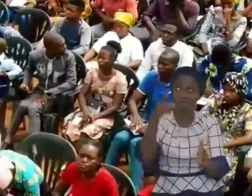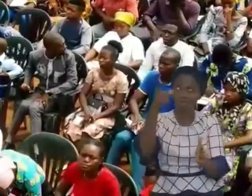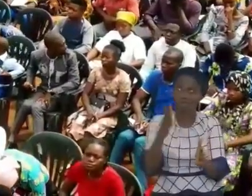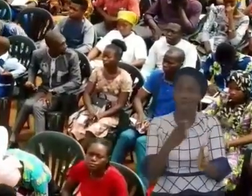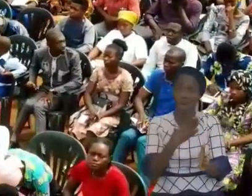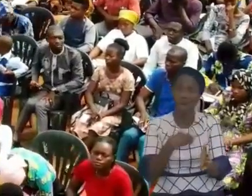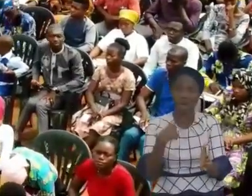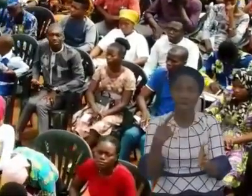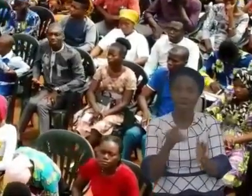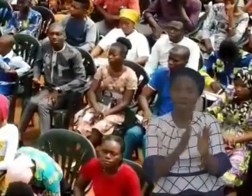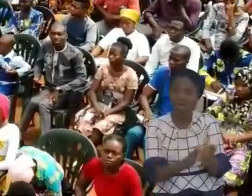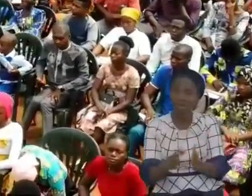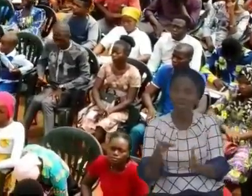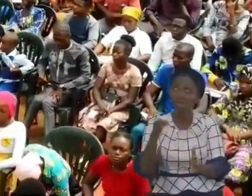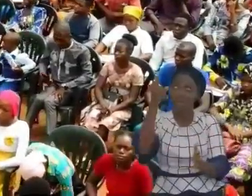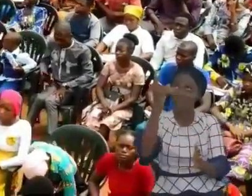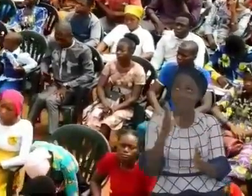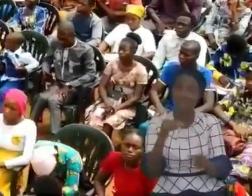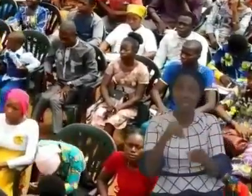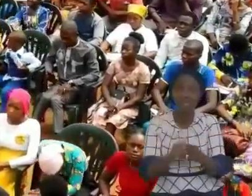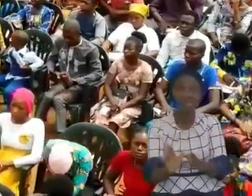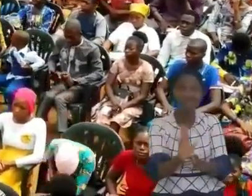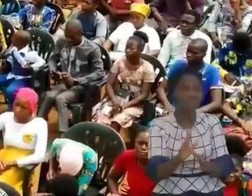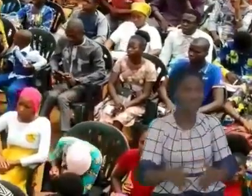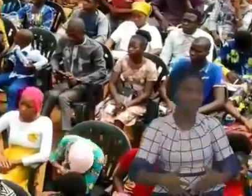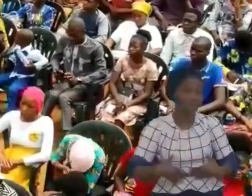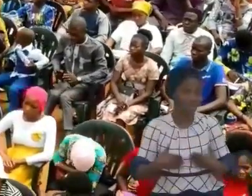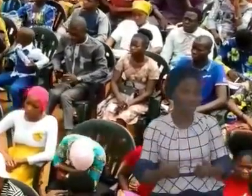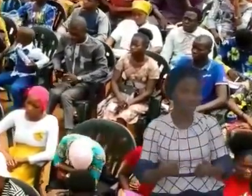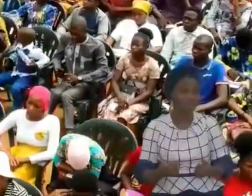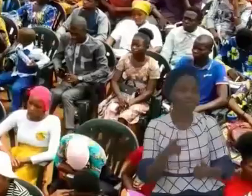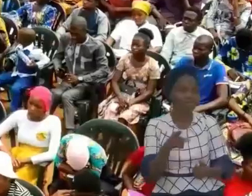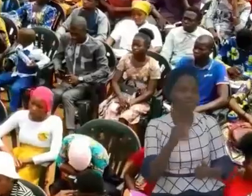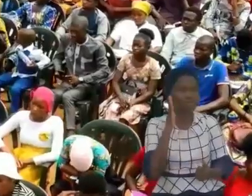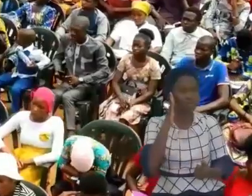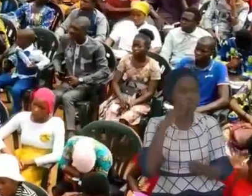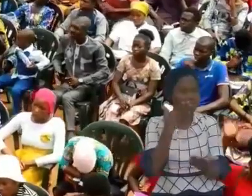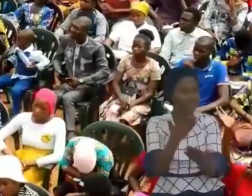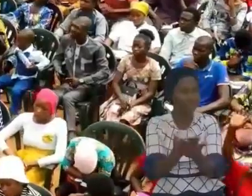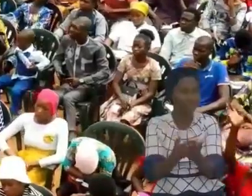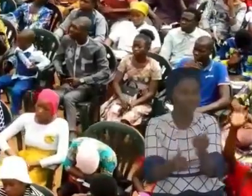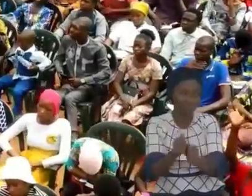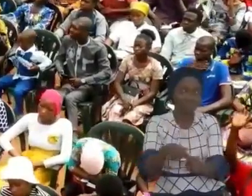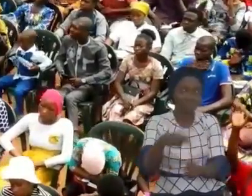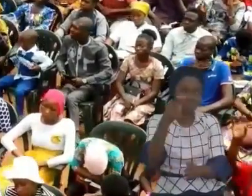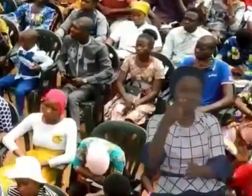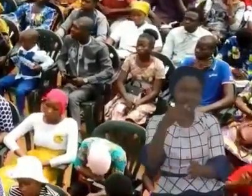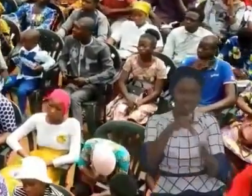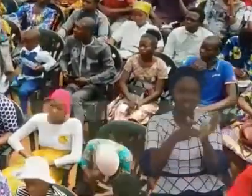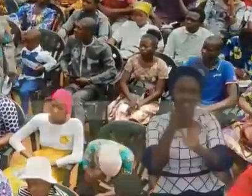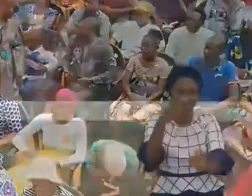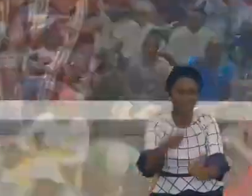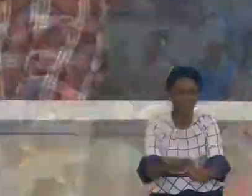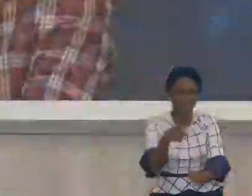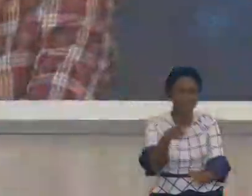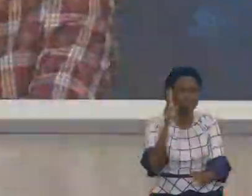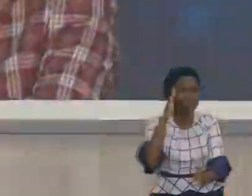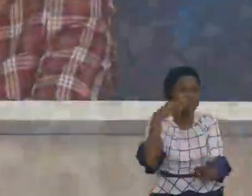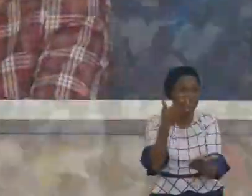get higher. I said you will get higher. I said you will get higher.